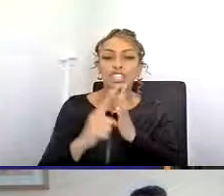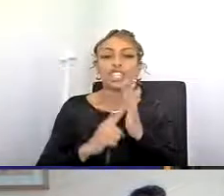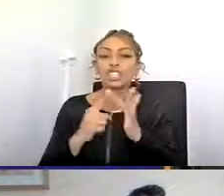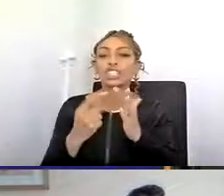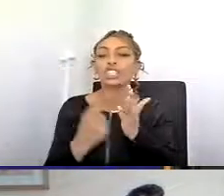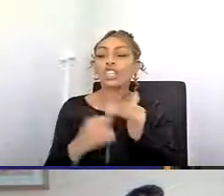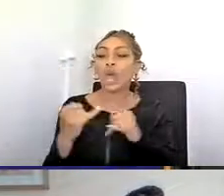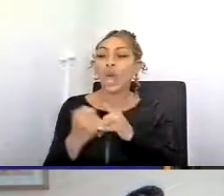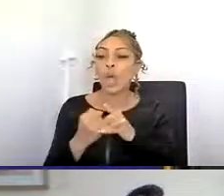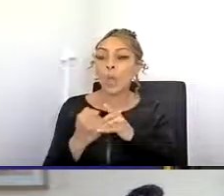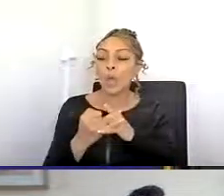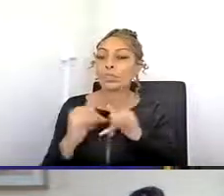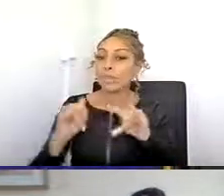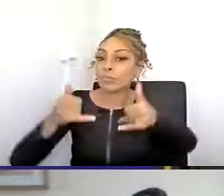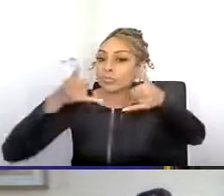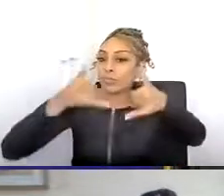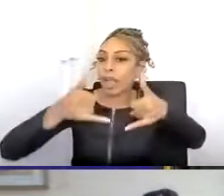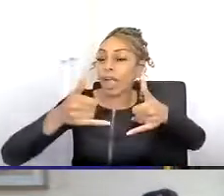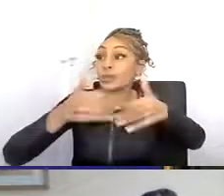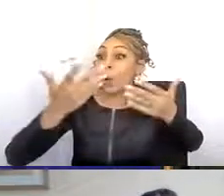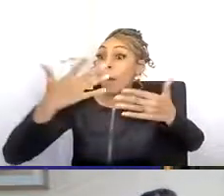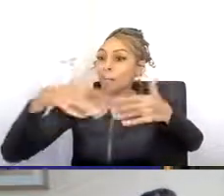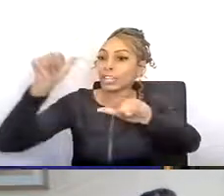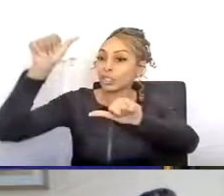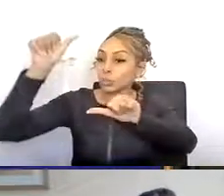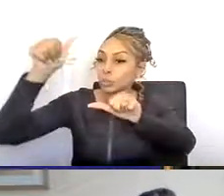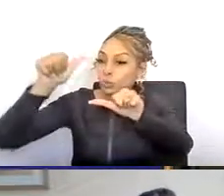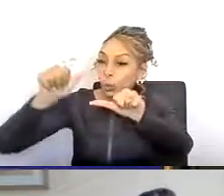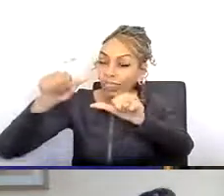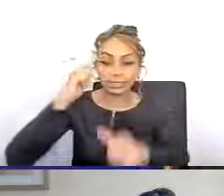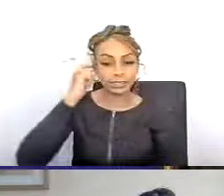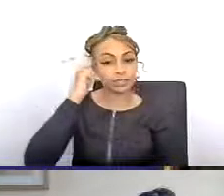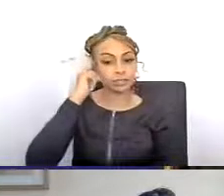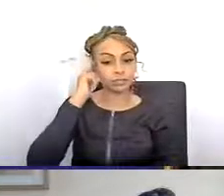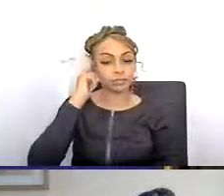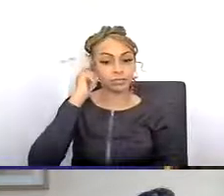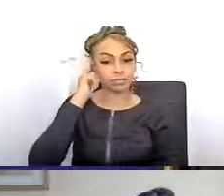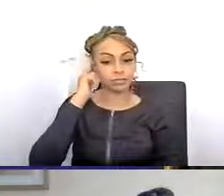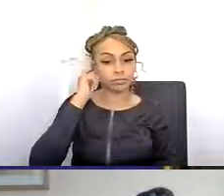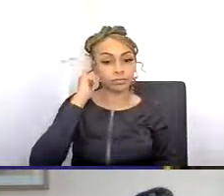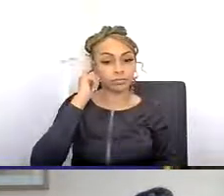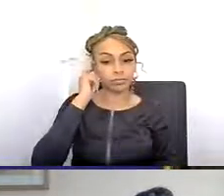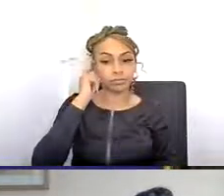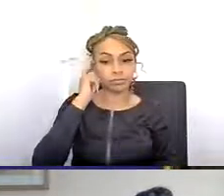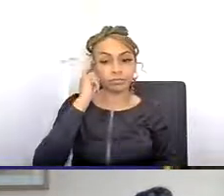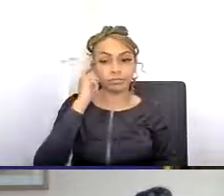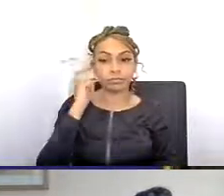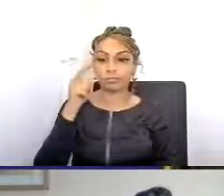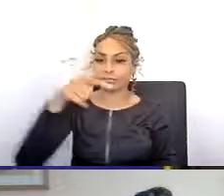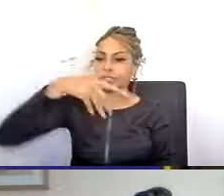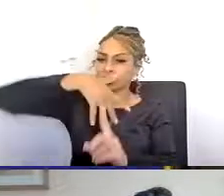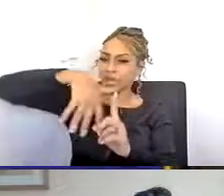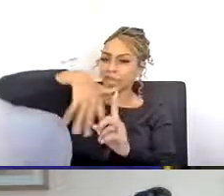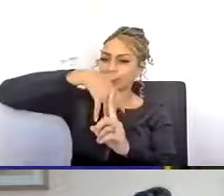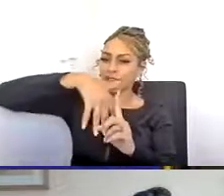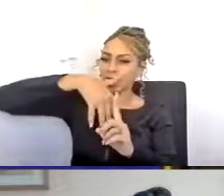had been shortlisted. So you might notice in the image on the right that the background